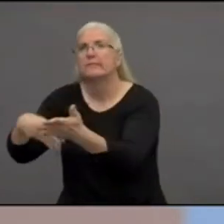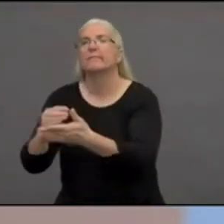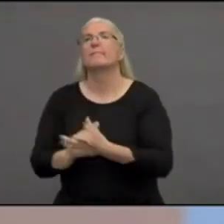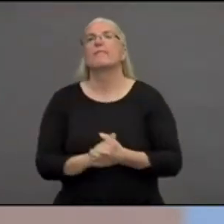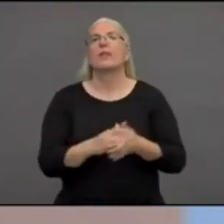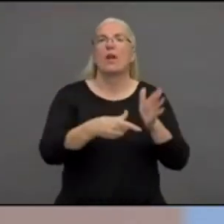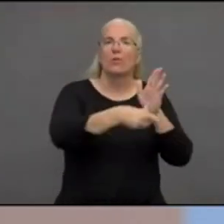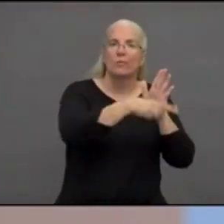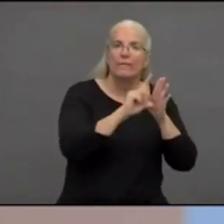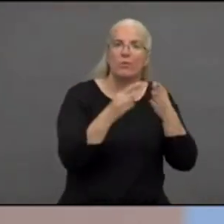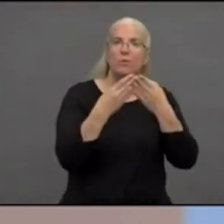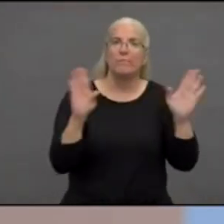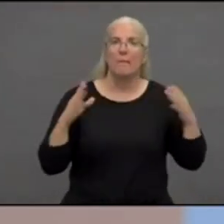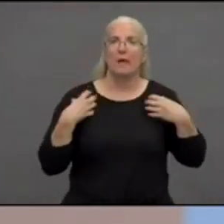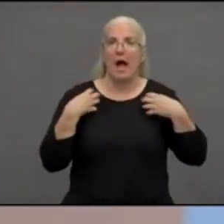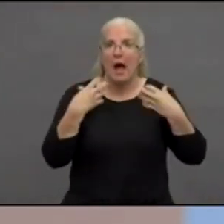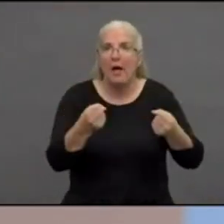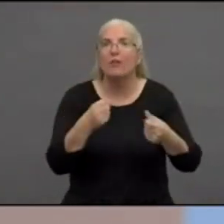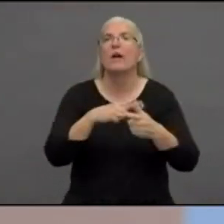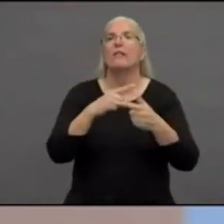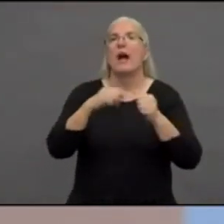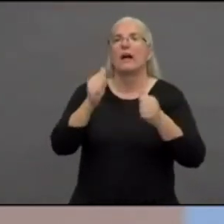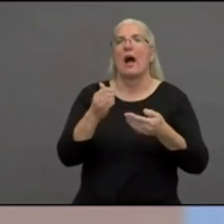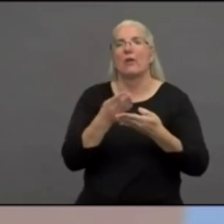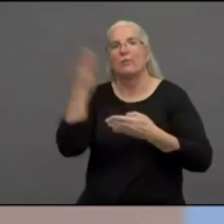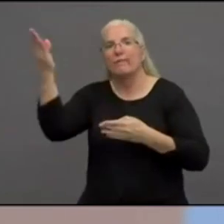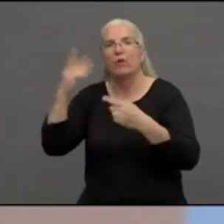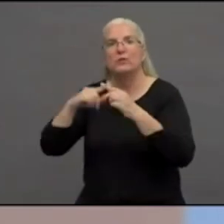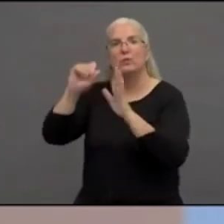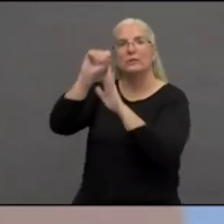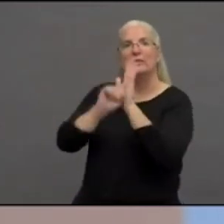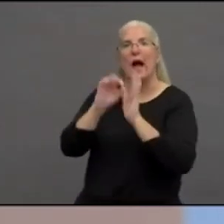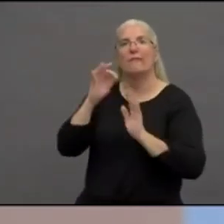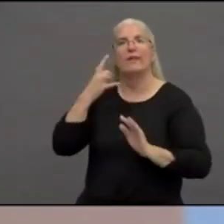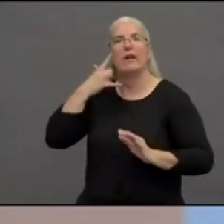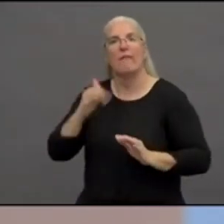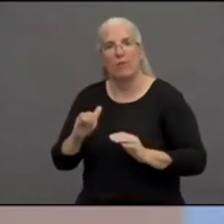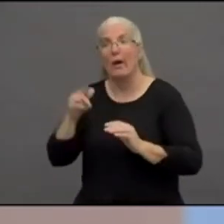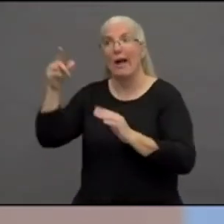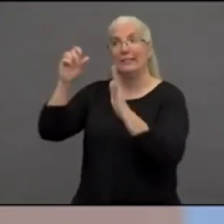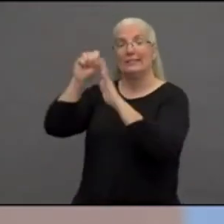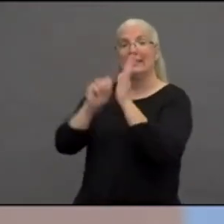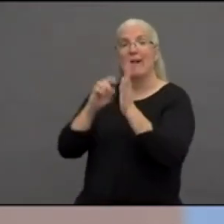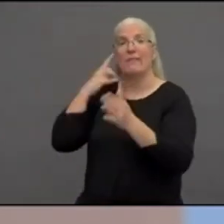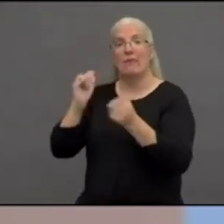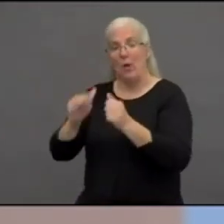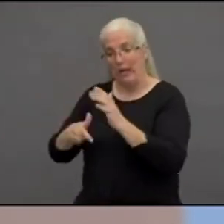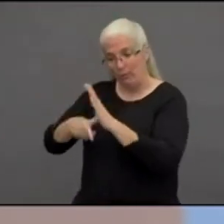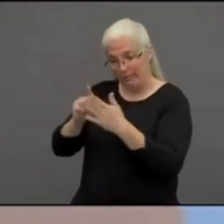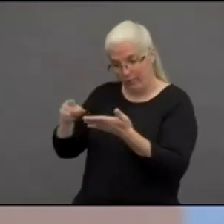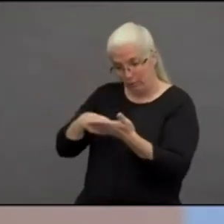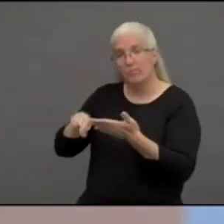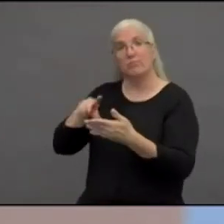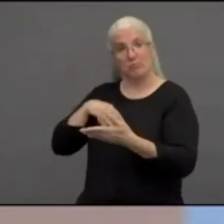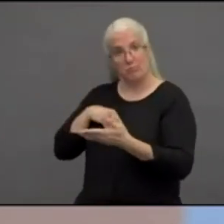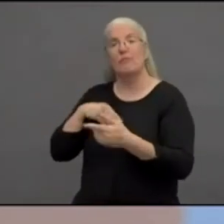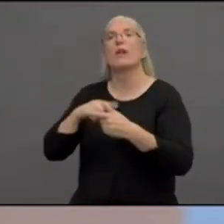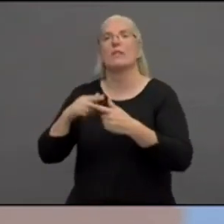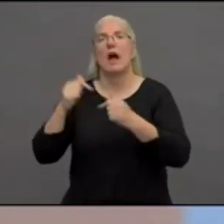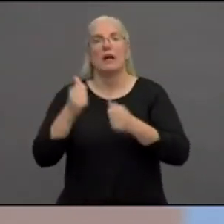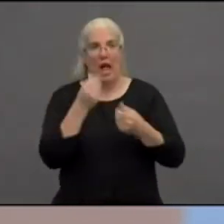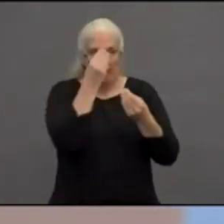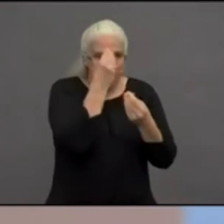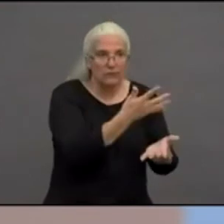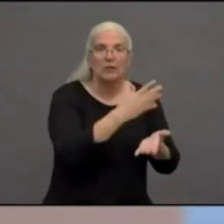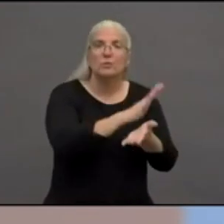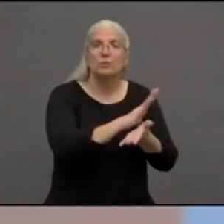it is referred to the state of California for additional review. And then when it's approved, it comes back and the school is then informed, and the waiver is